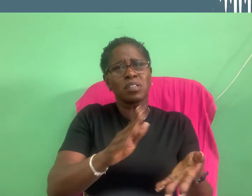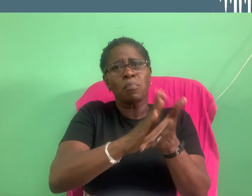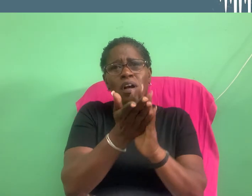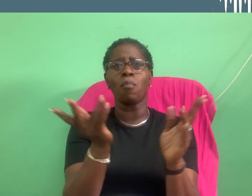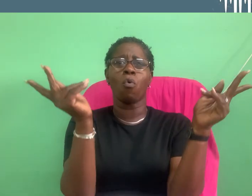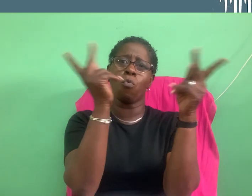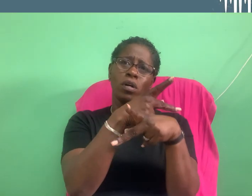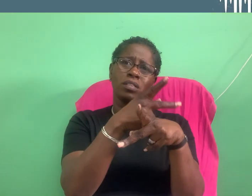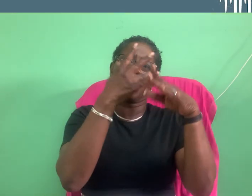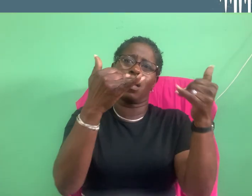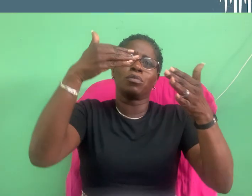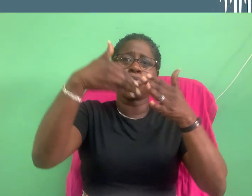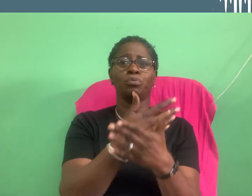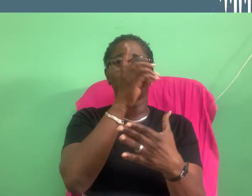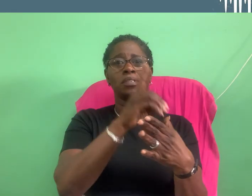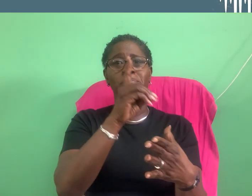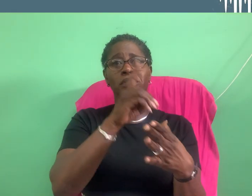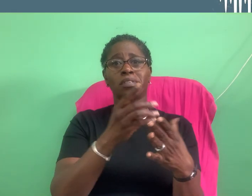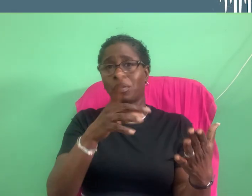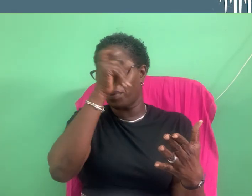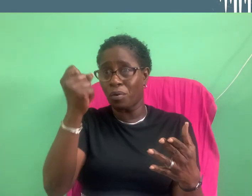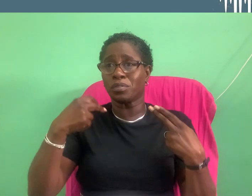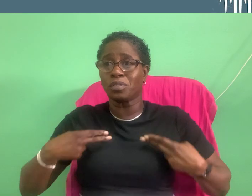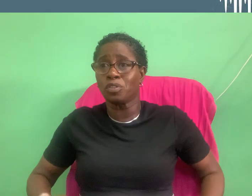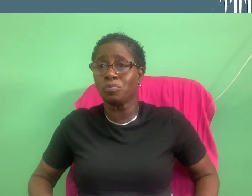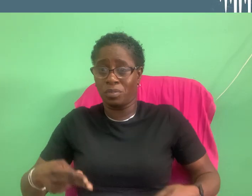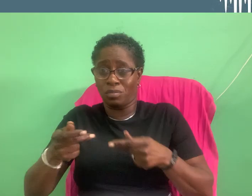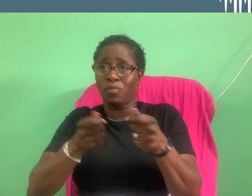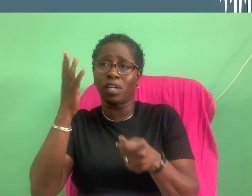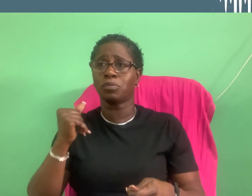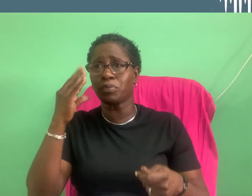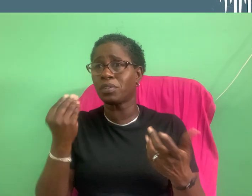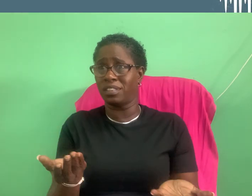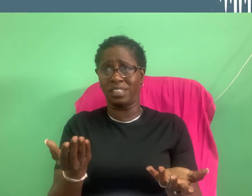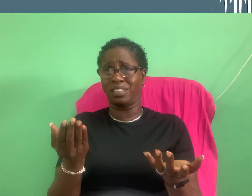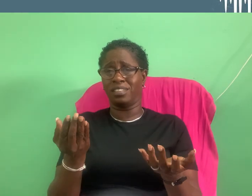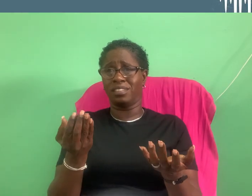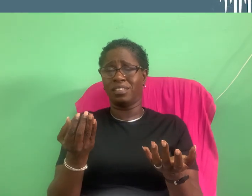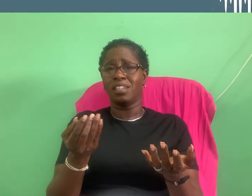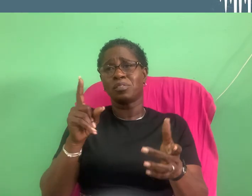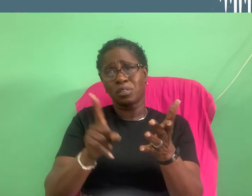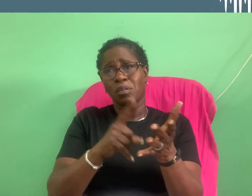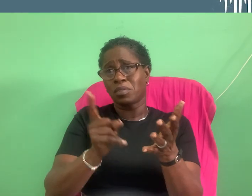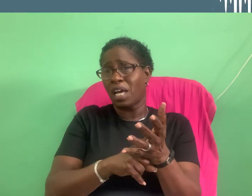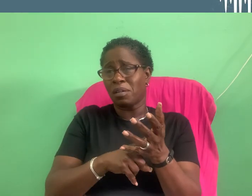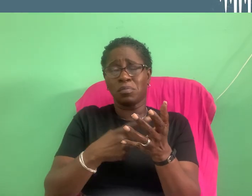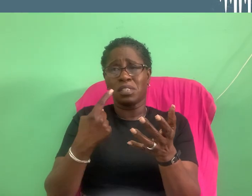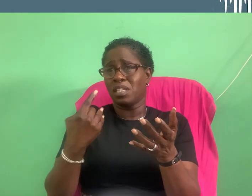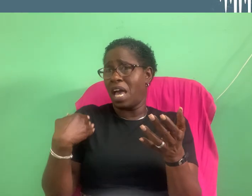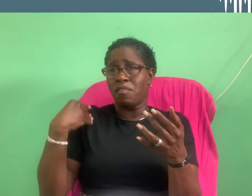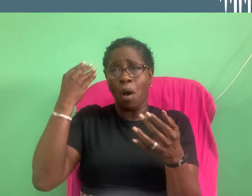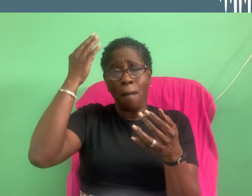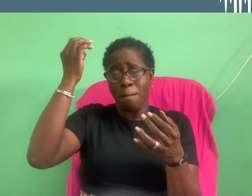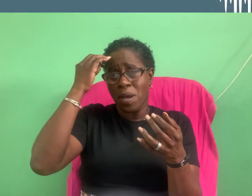new disabilities for an individual across a wide variety of spectrums, whether that's physical, like Heather said, mental health labels, or